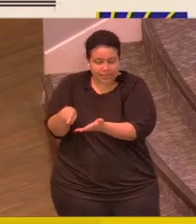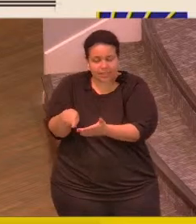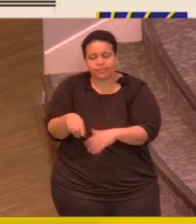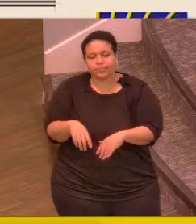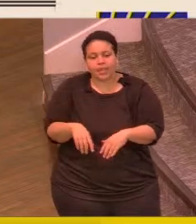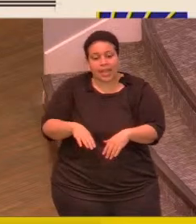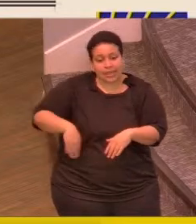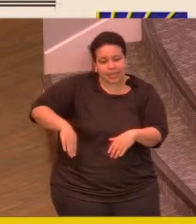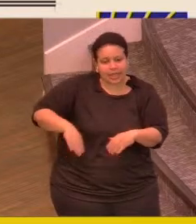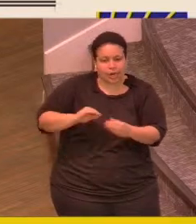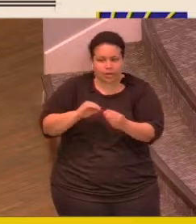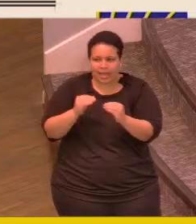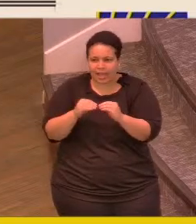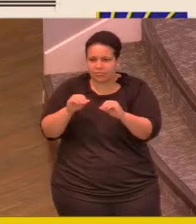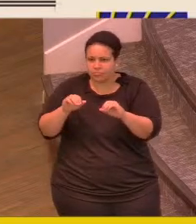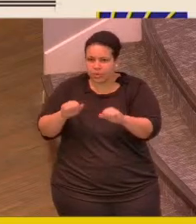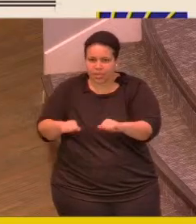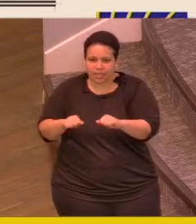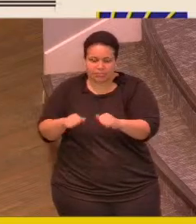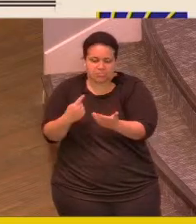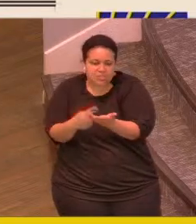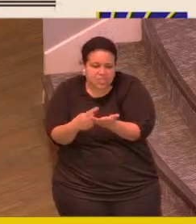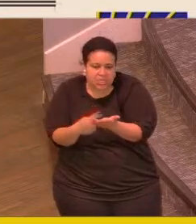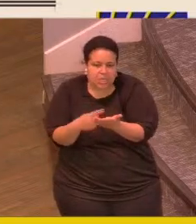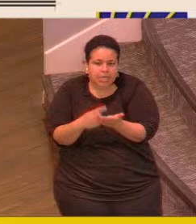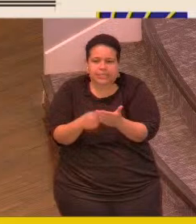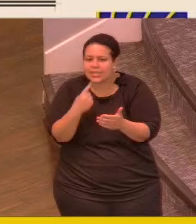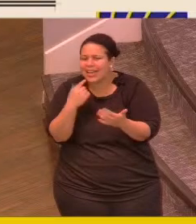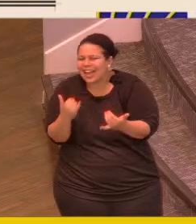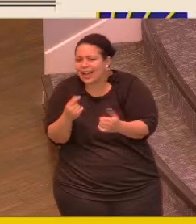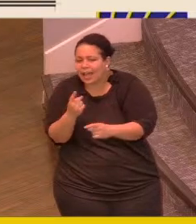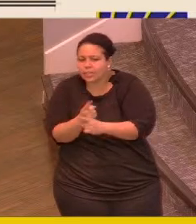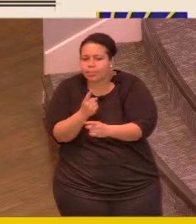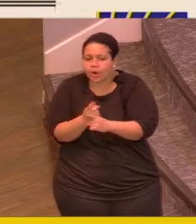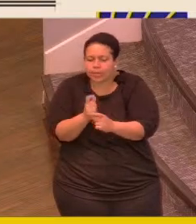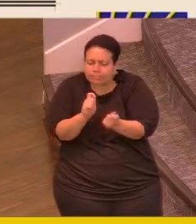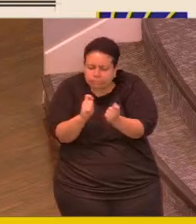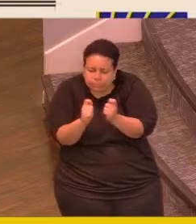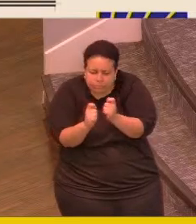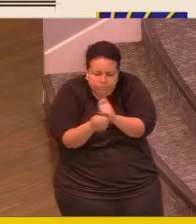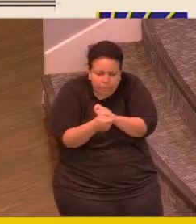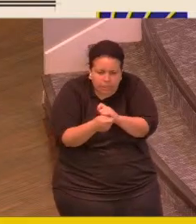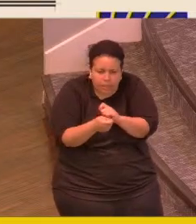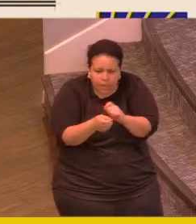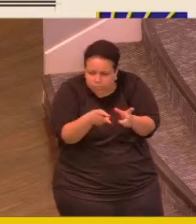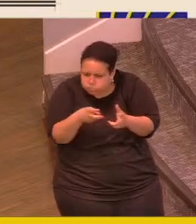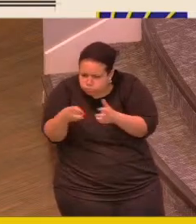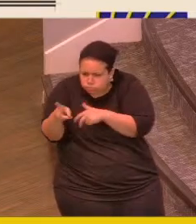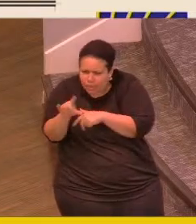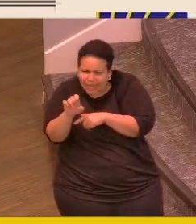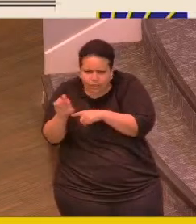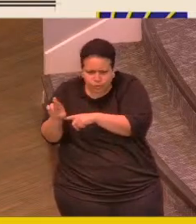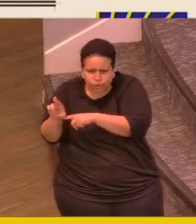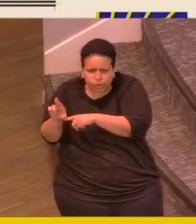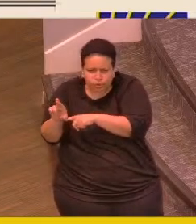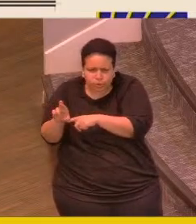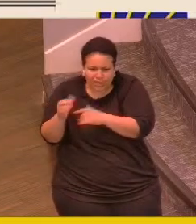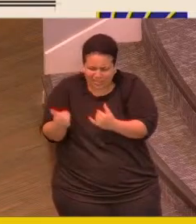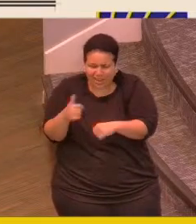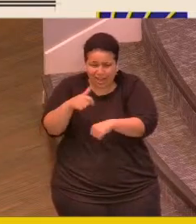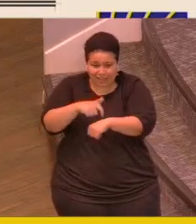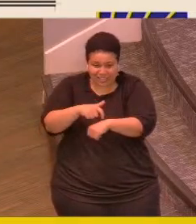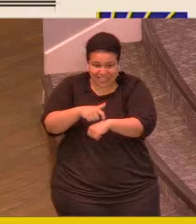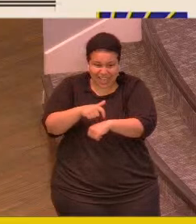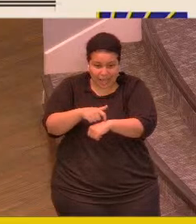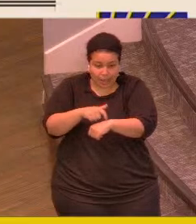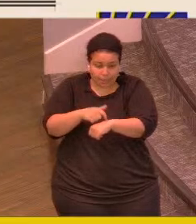we could come back to you and say, hey, it's more appropriate to shift that into ESSER, but just for tonight, just because of the timing, we